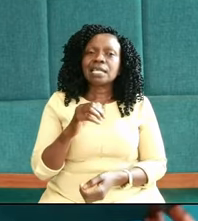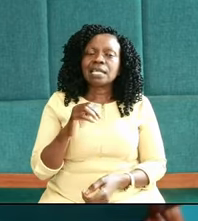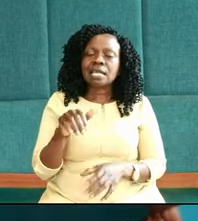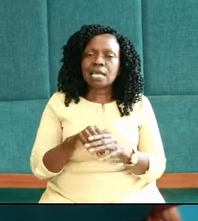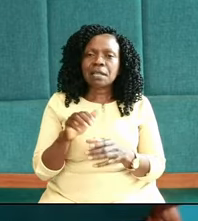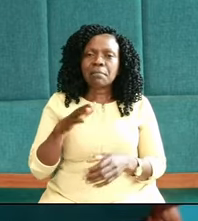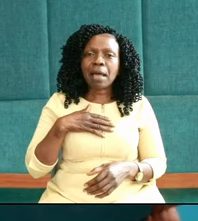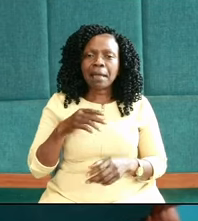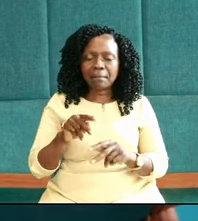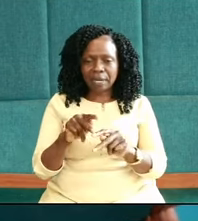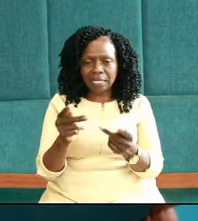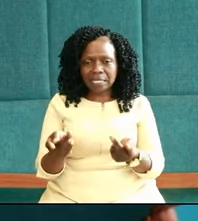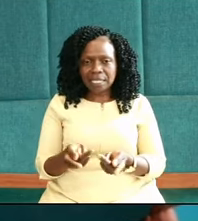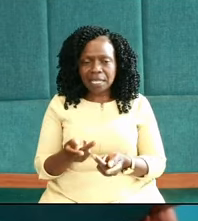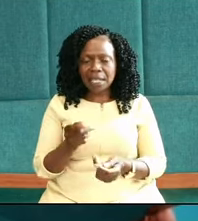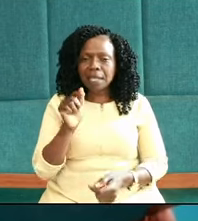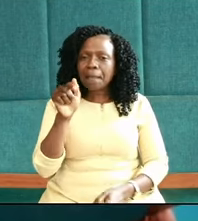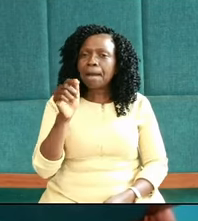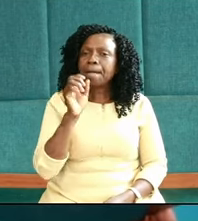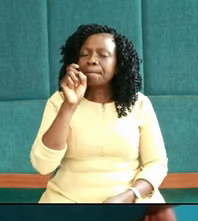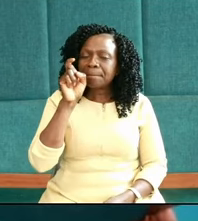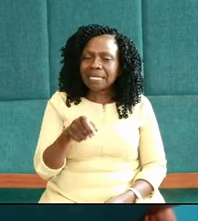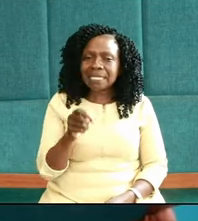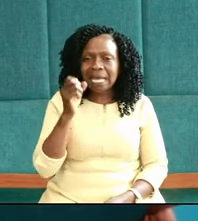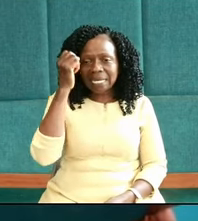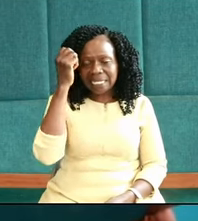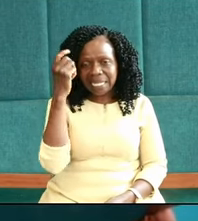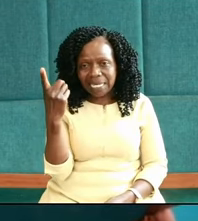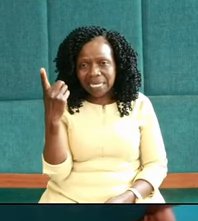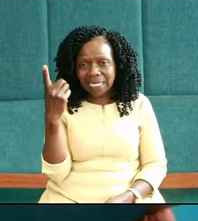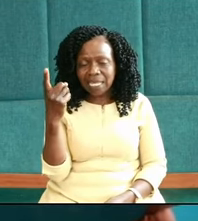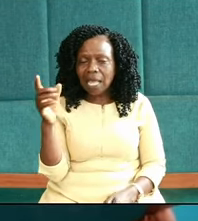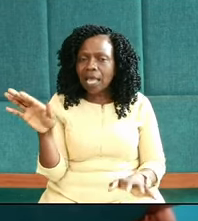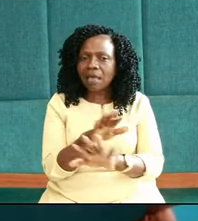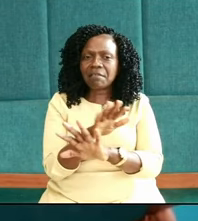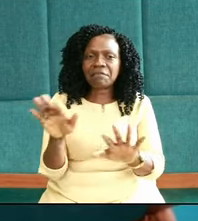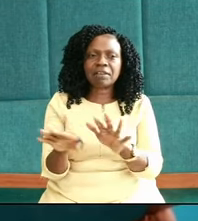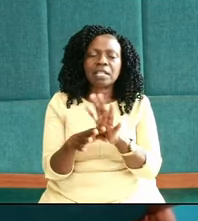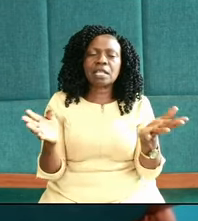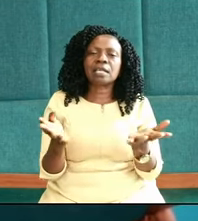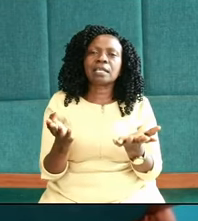must be understanding the needs in my place.